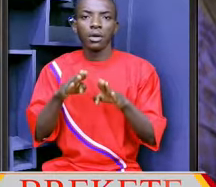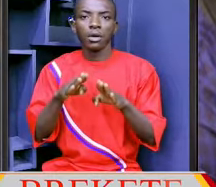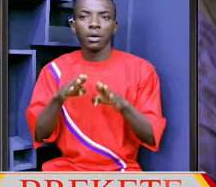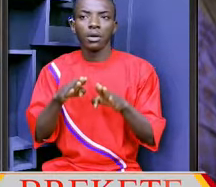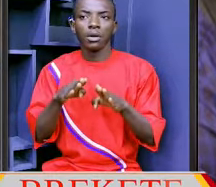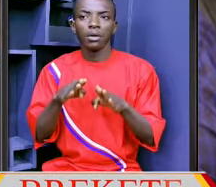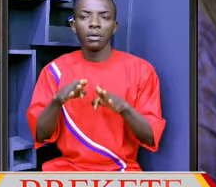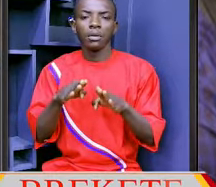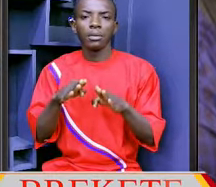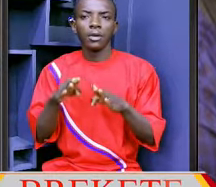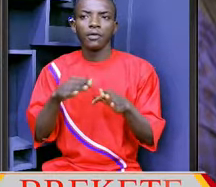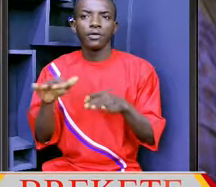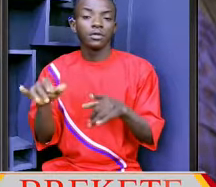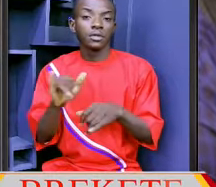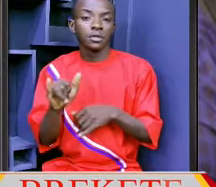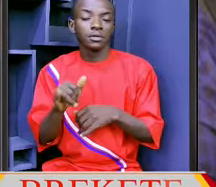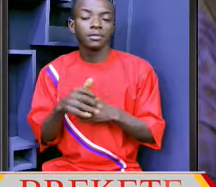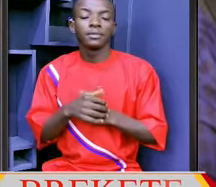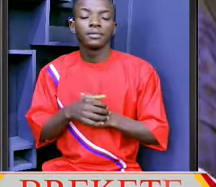a meh.